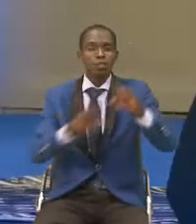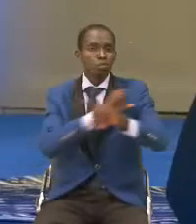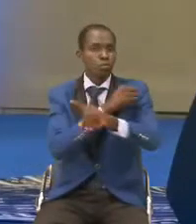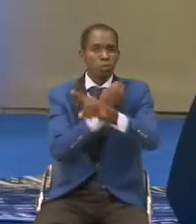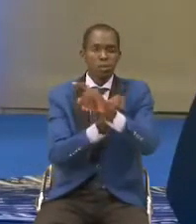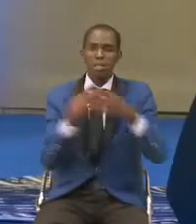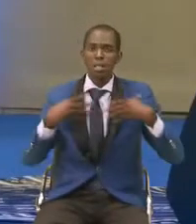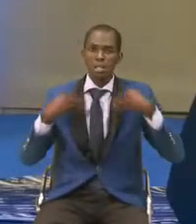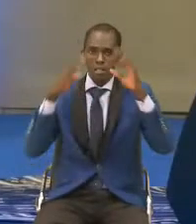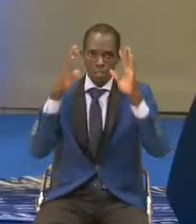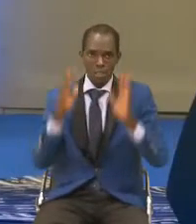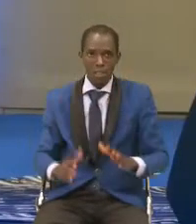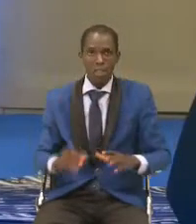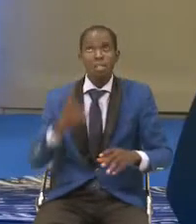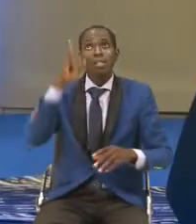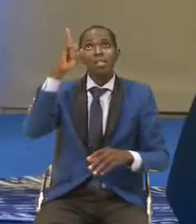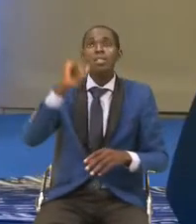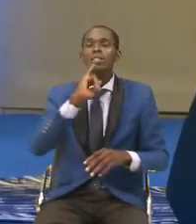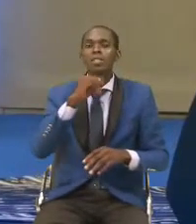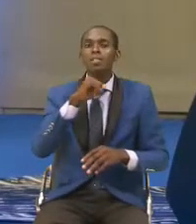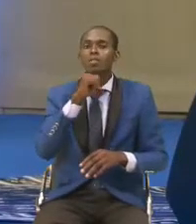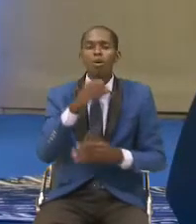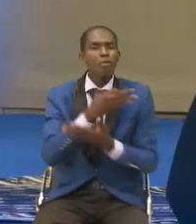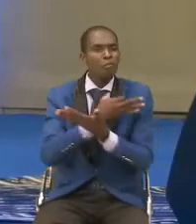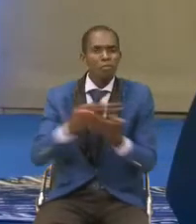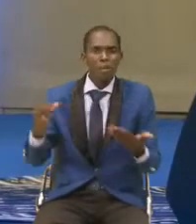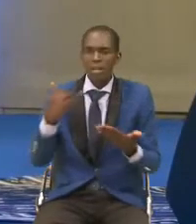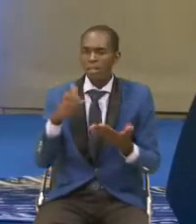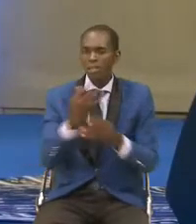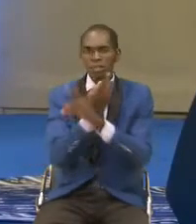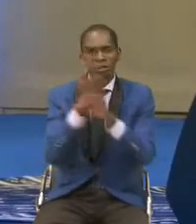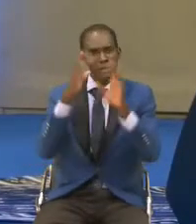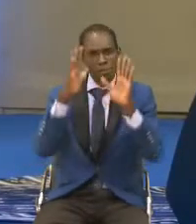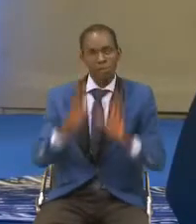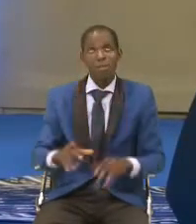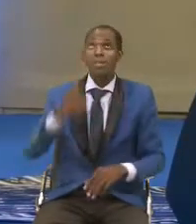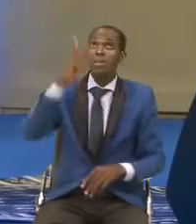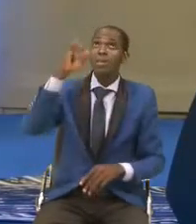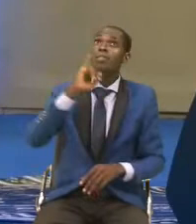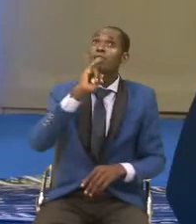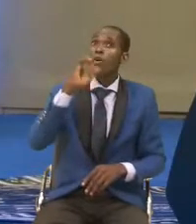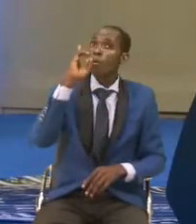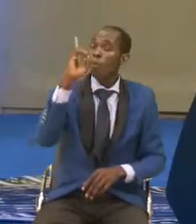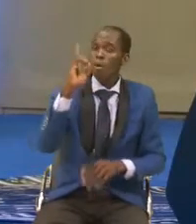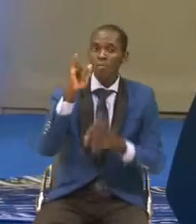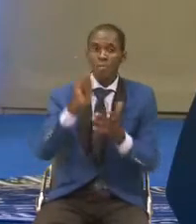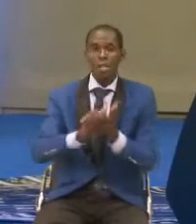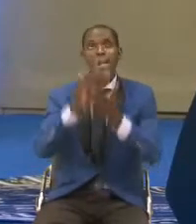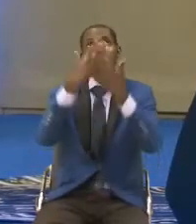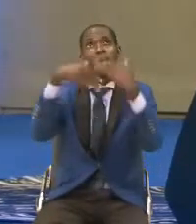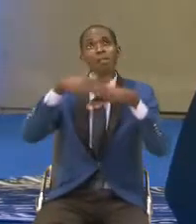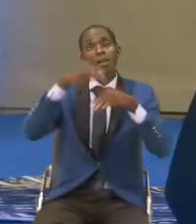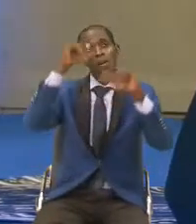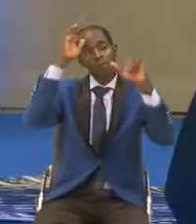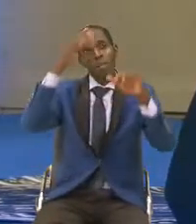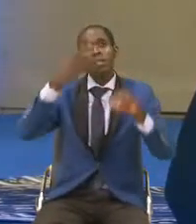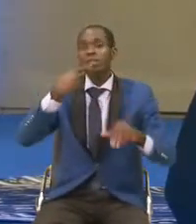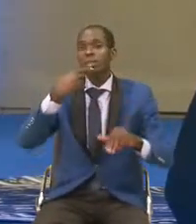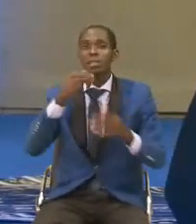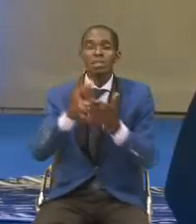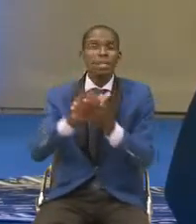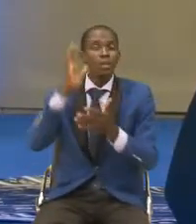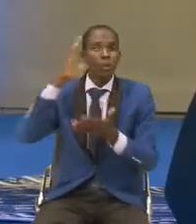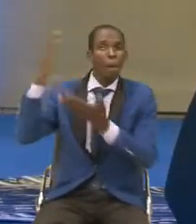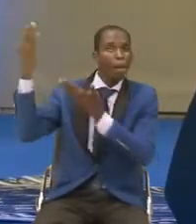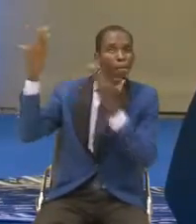Savior. He's the supernatural healer. And he is the unfailing deliverer. And he is the one